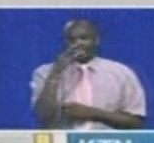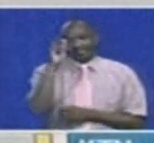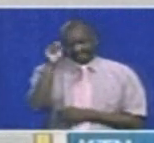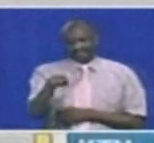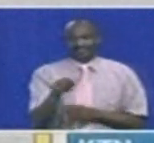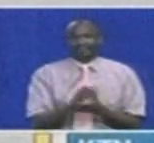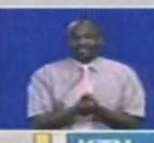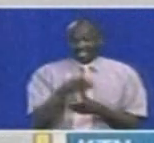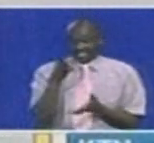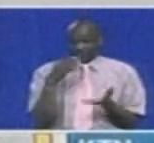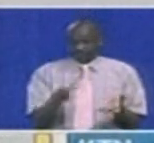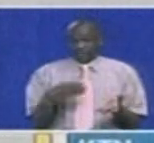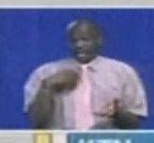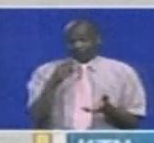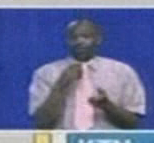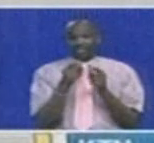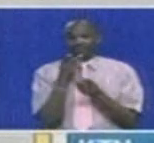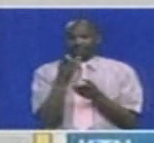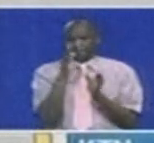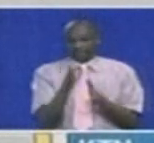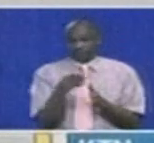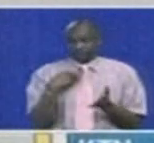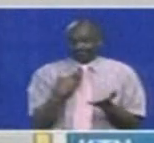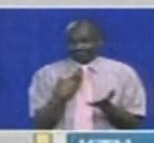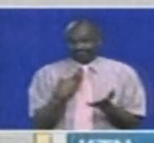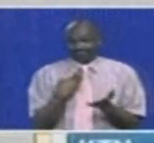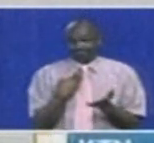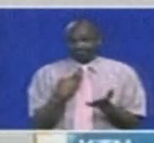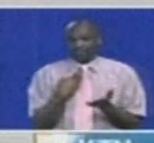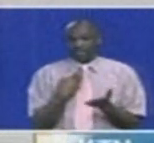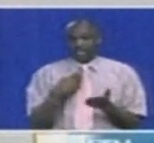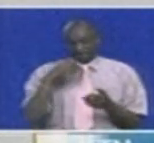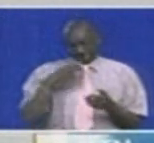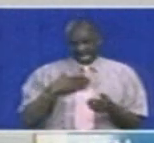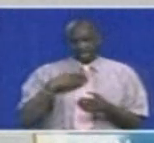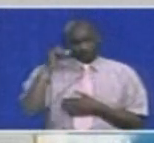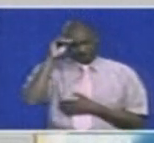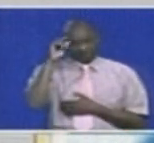yes. And here is one, Edwin Mustabuku, you say, in my opinion,